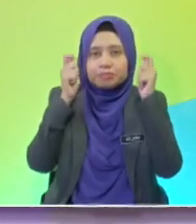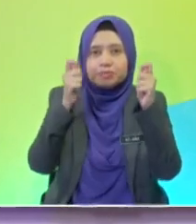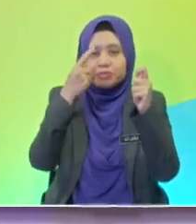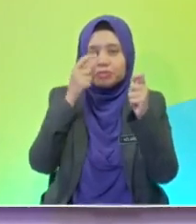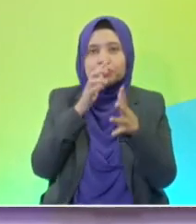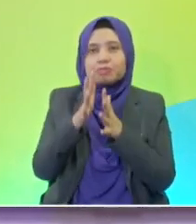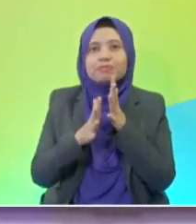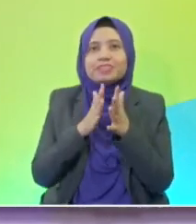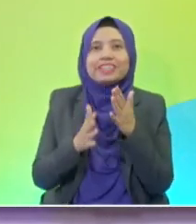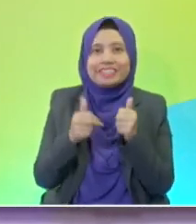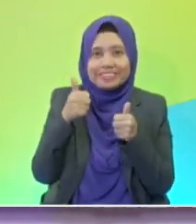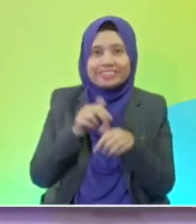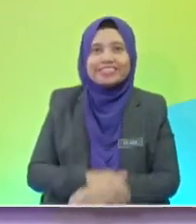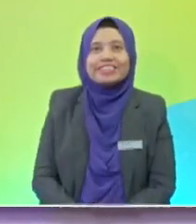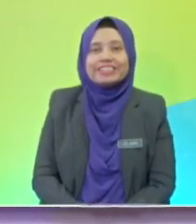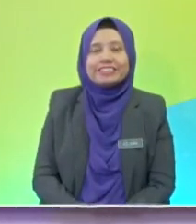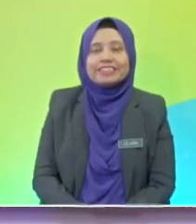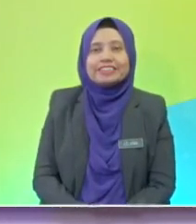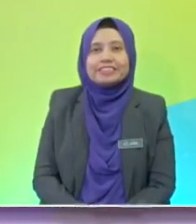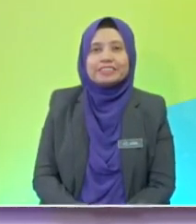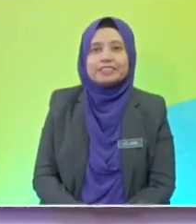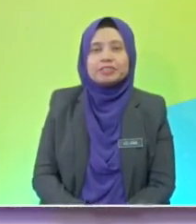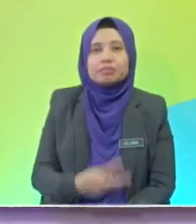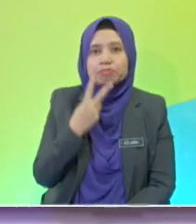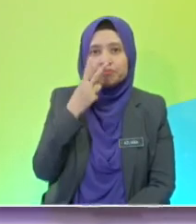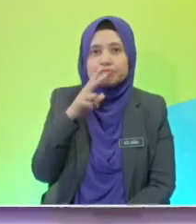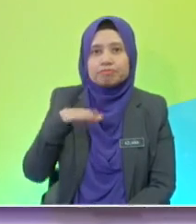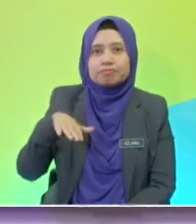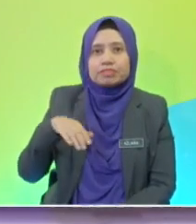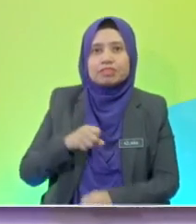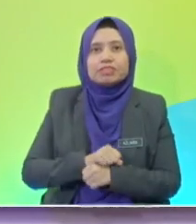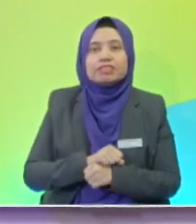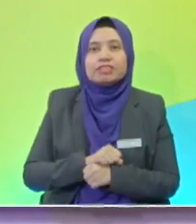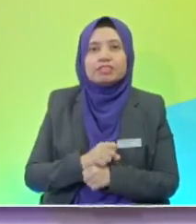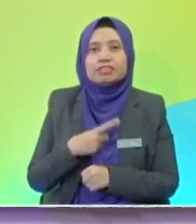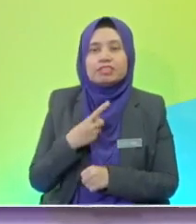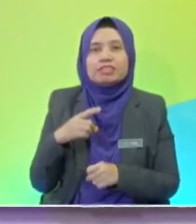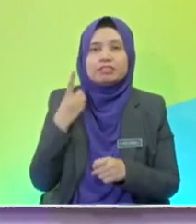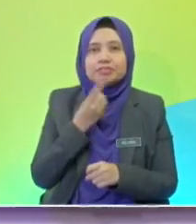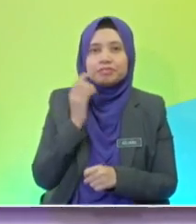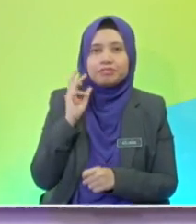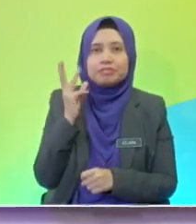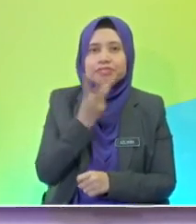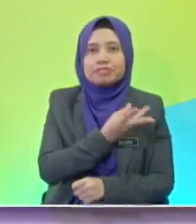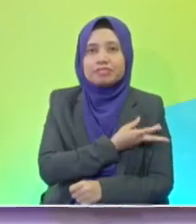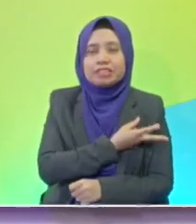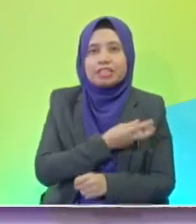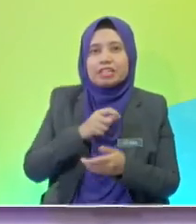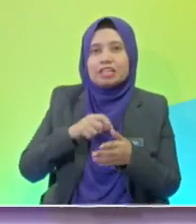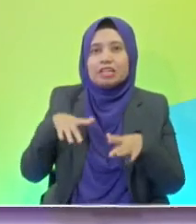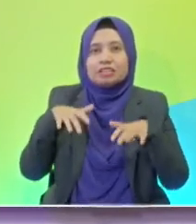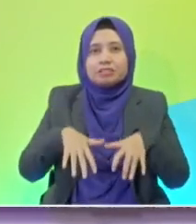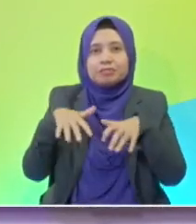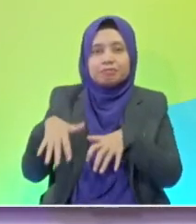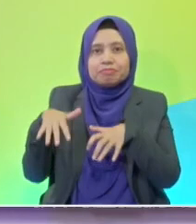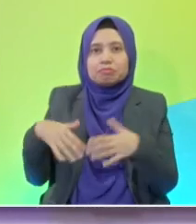interpreter joining us, right? But let's look at what we have for today, right? Yeah. We were having our typewriter and